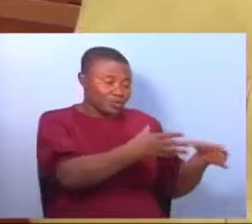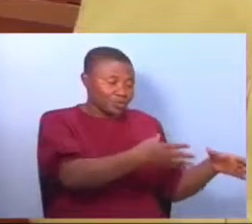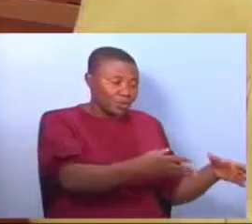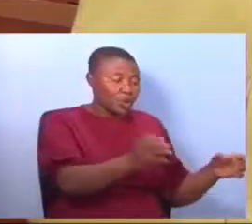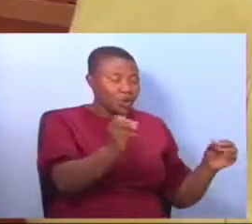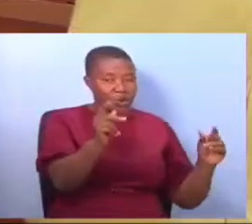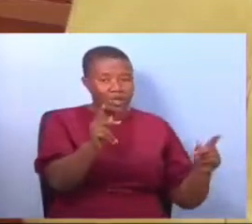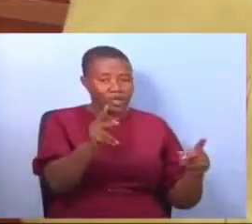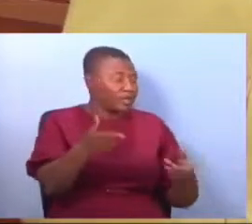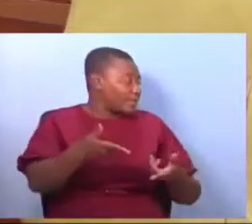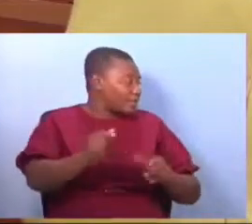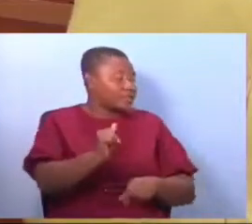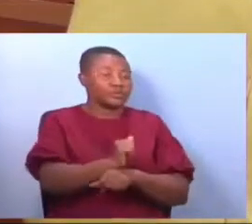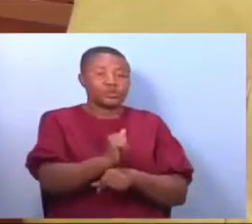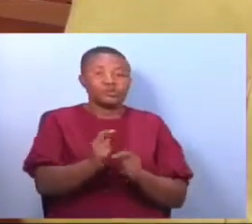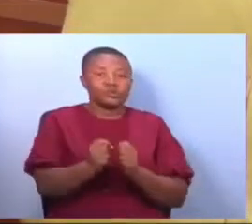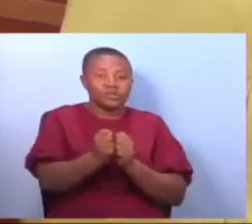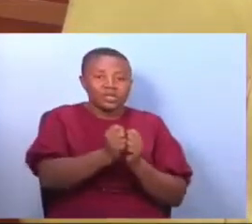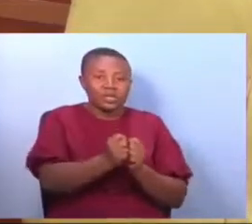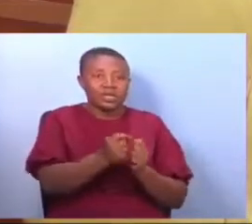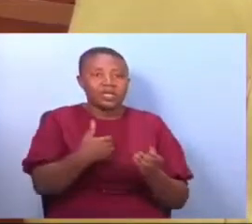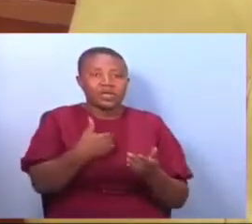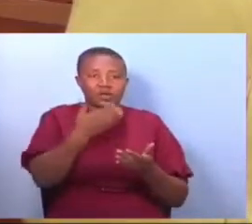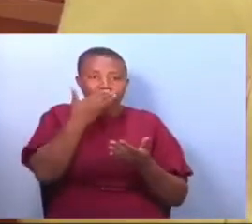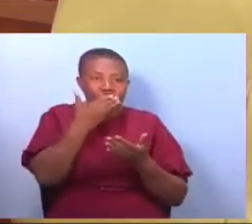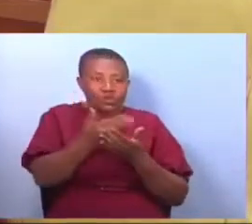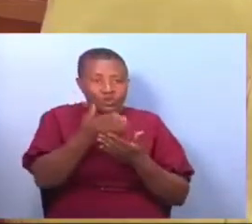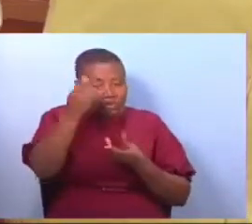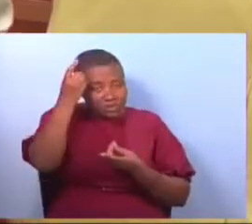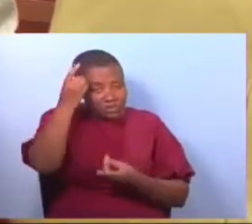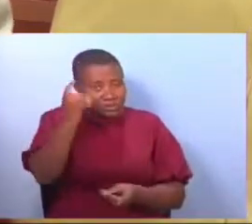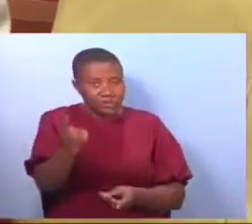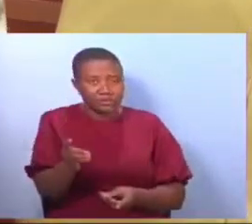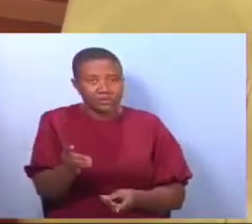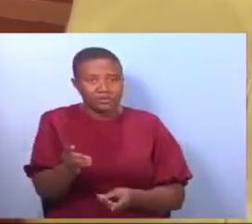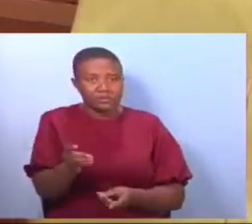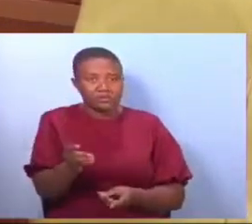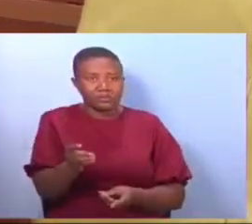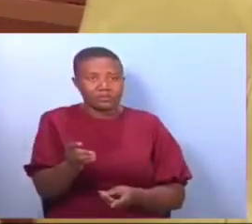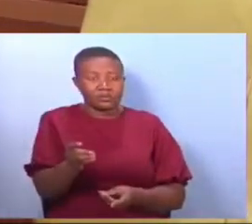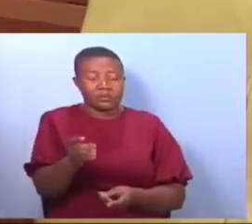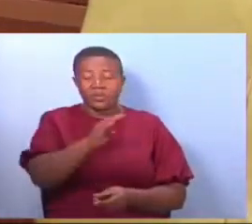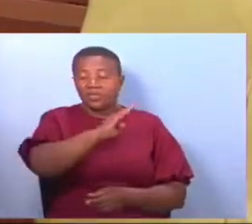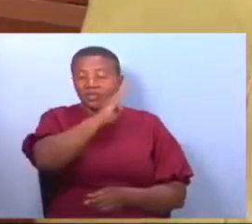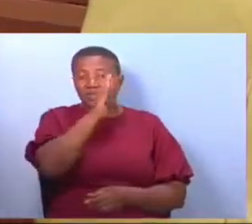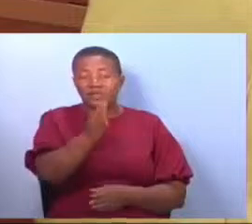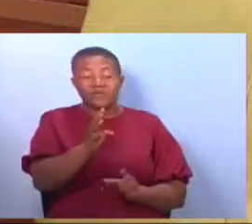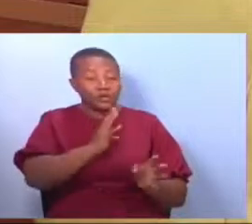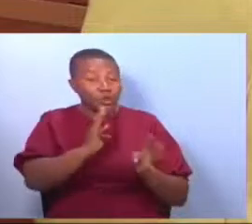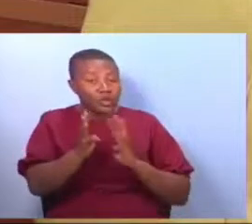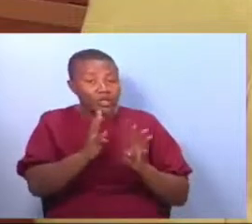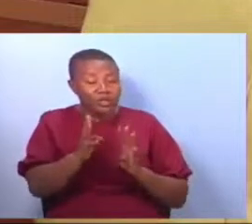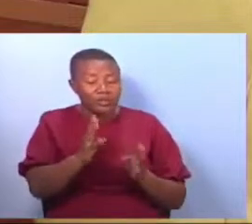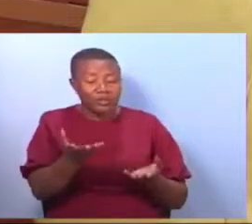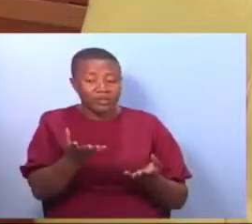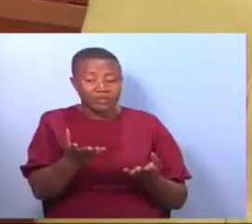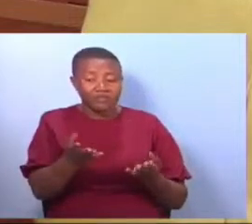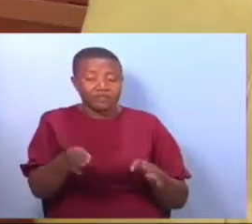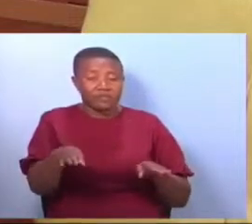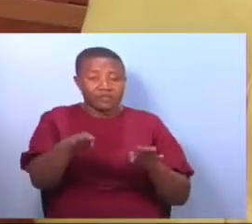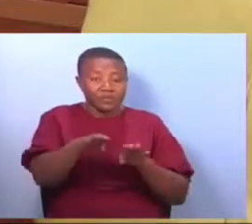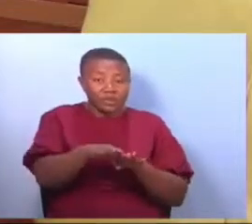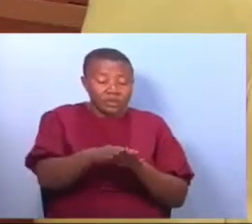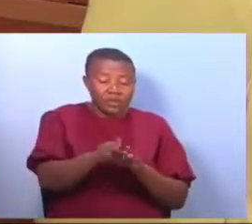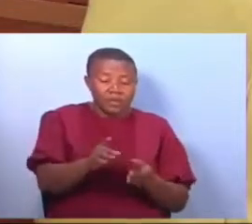together and let's have consensus. When the days are heated, you will not see him talking, he'll just walk to you. Those of us who are his colleagues